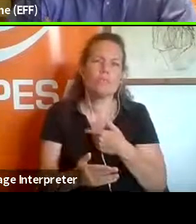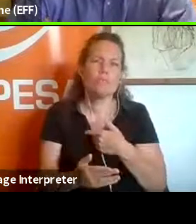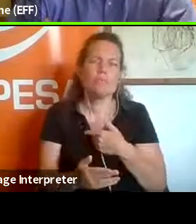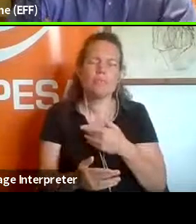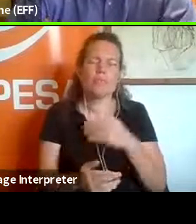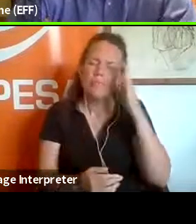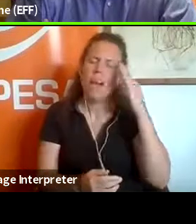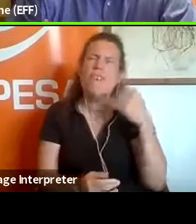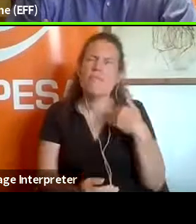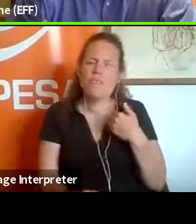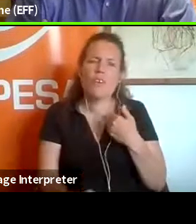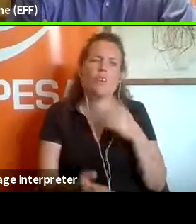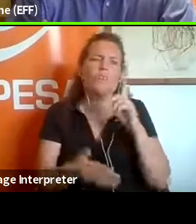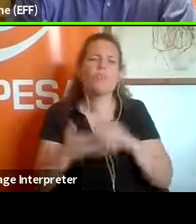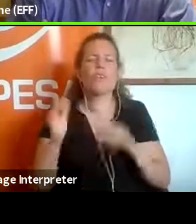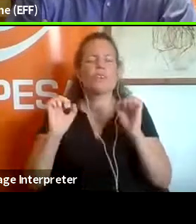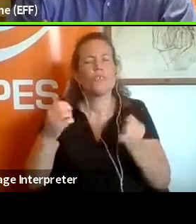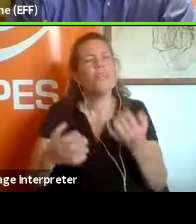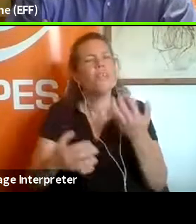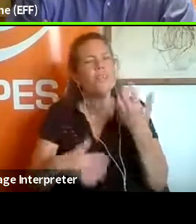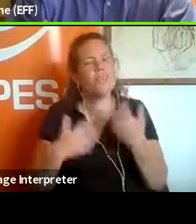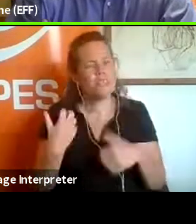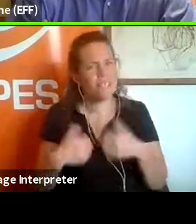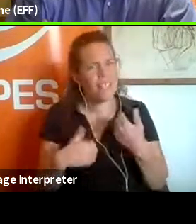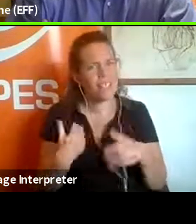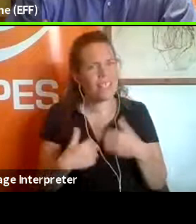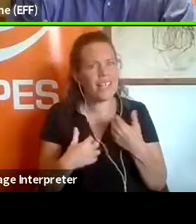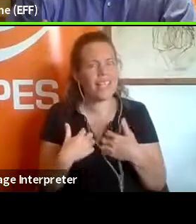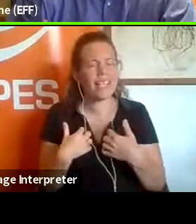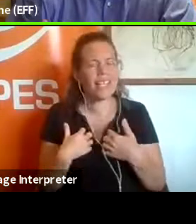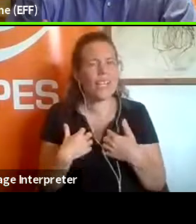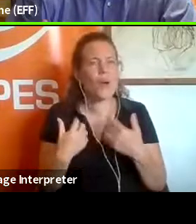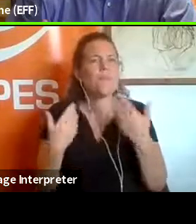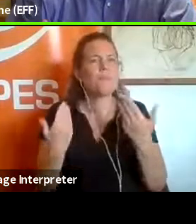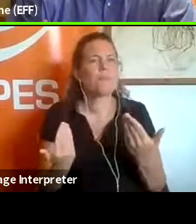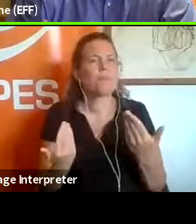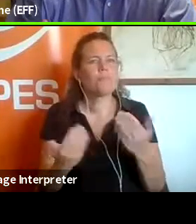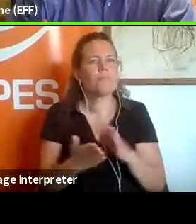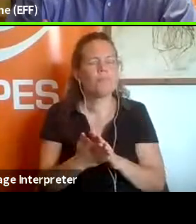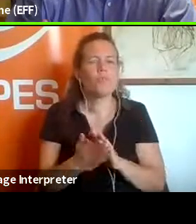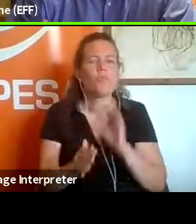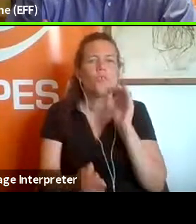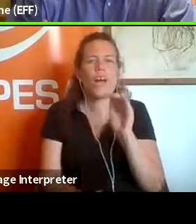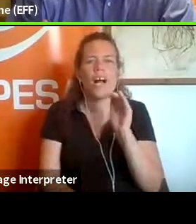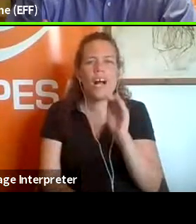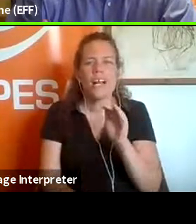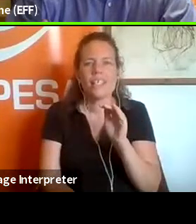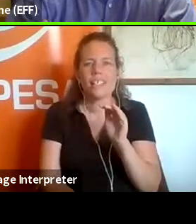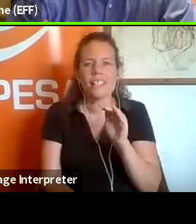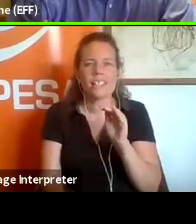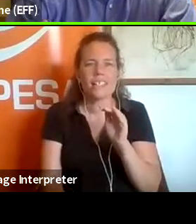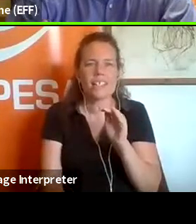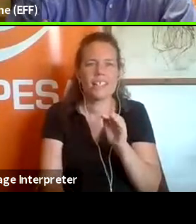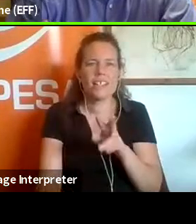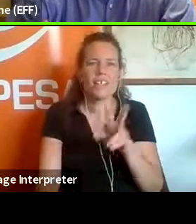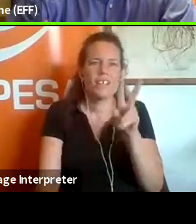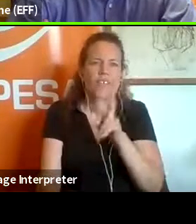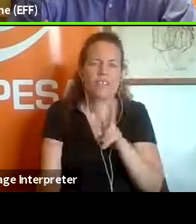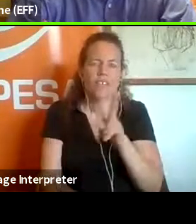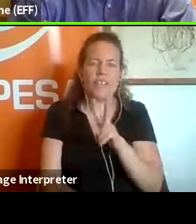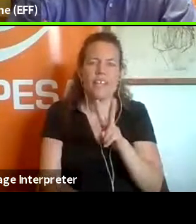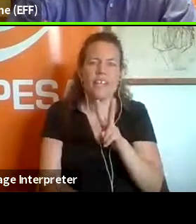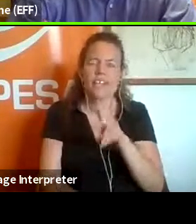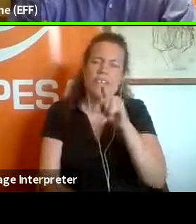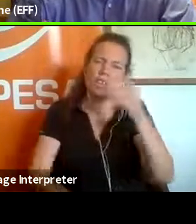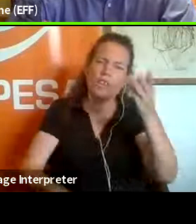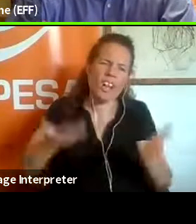would be interesting now to do is to ask Viridiana to compare sort of what she's